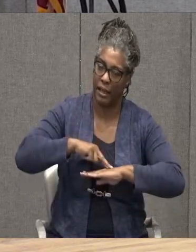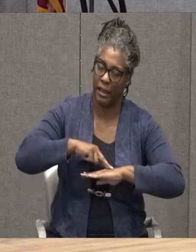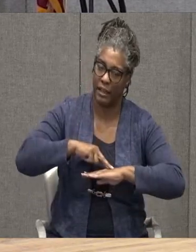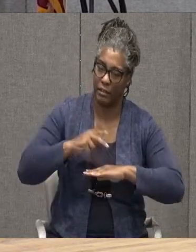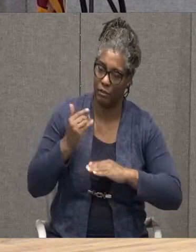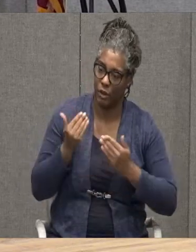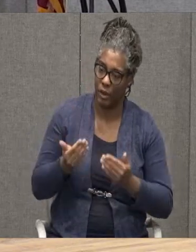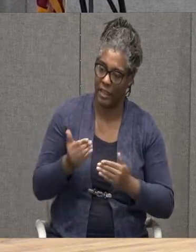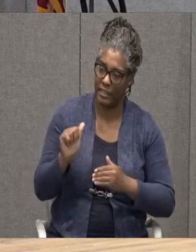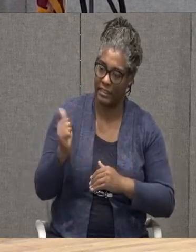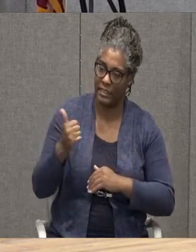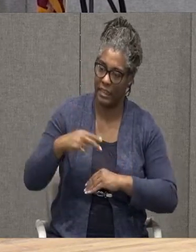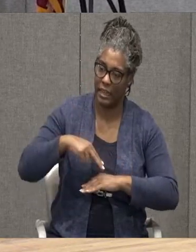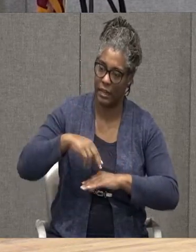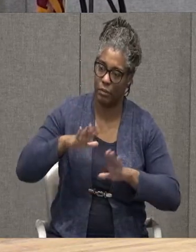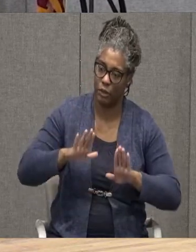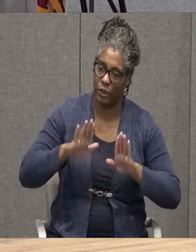push-ups.